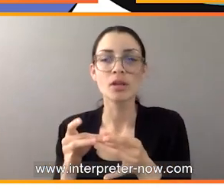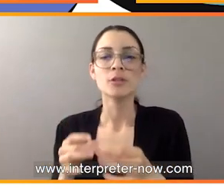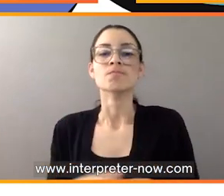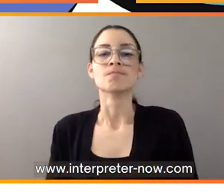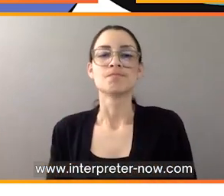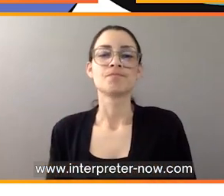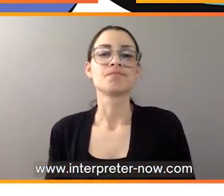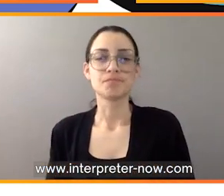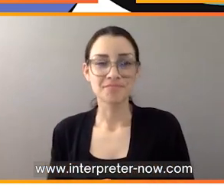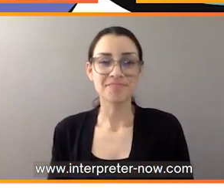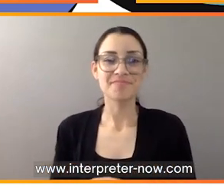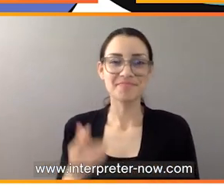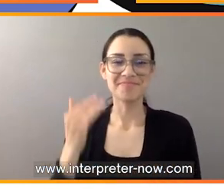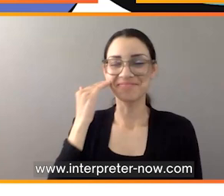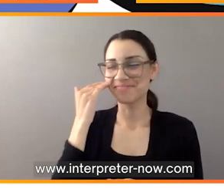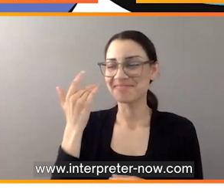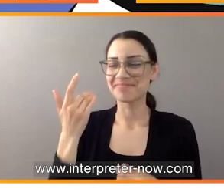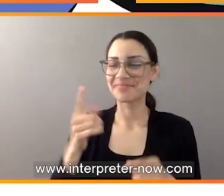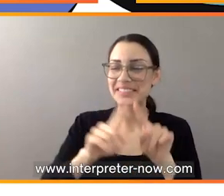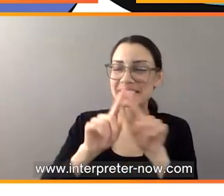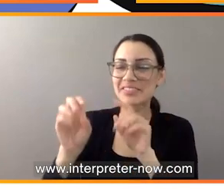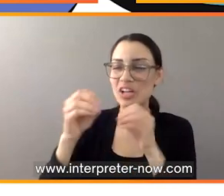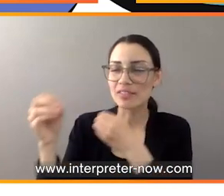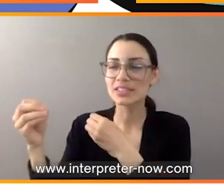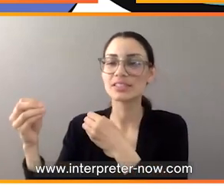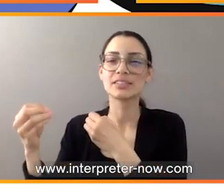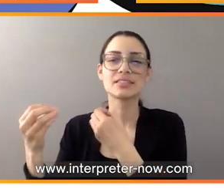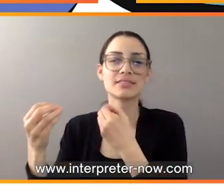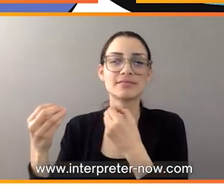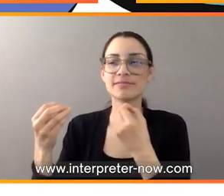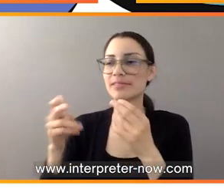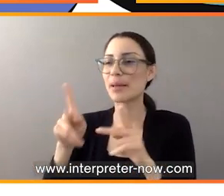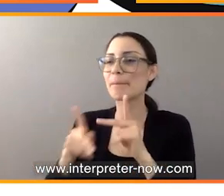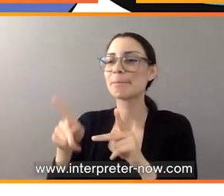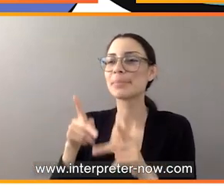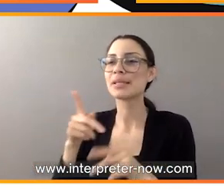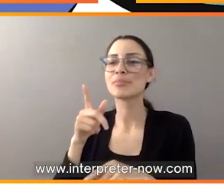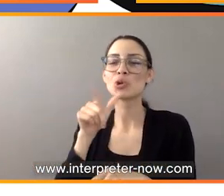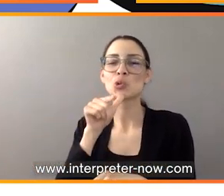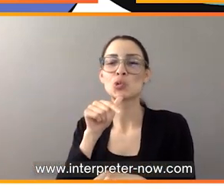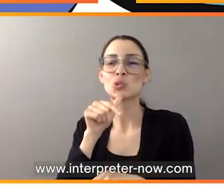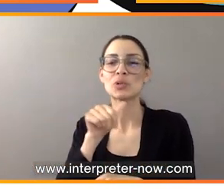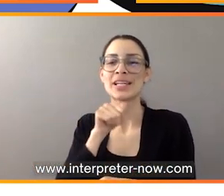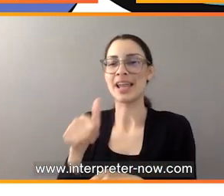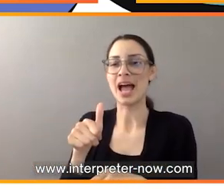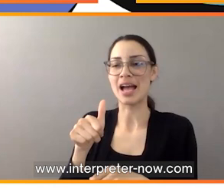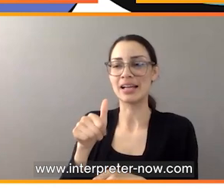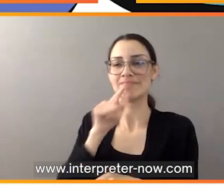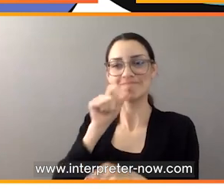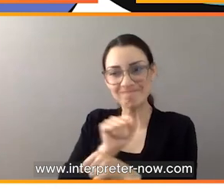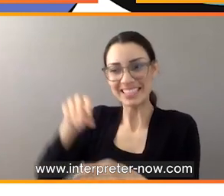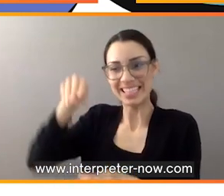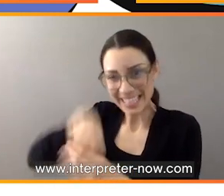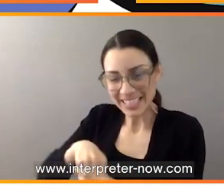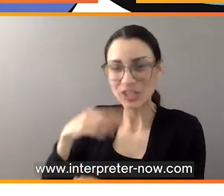being together. And part of it was, once you had all these offices, you had leaders sitting in different places that if they weren't sitting in the